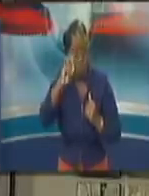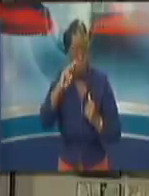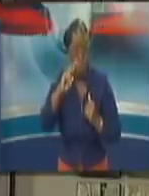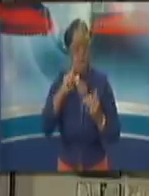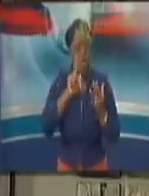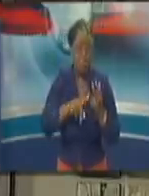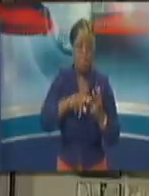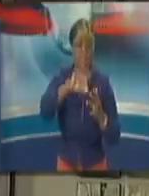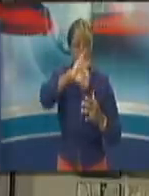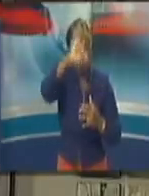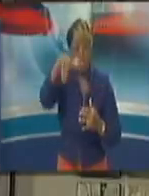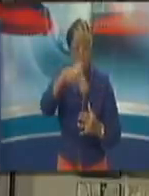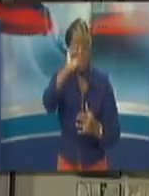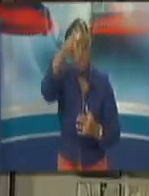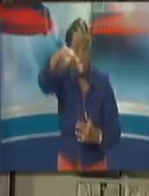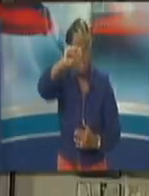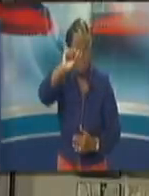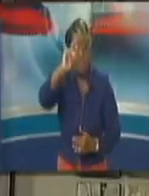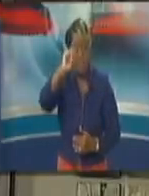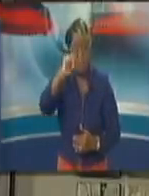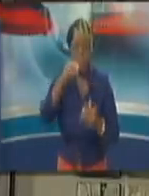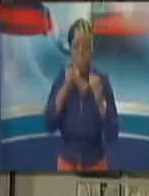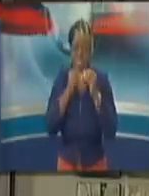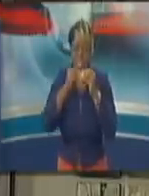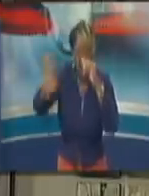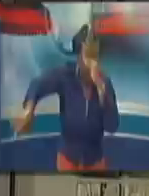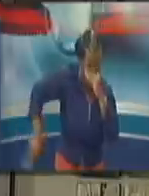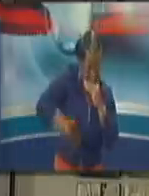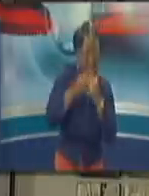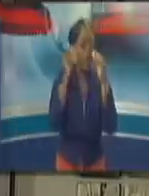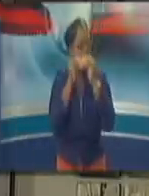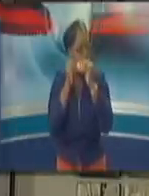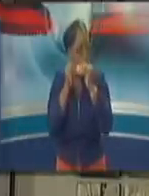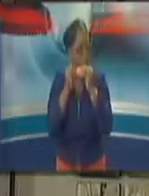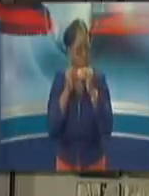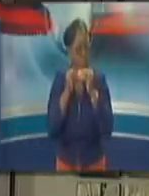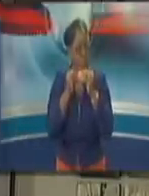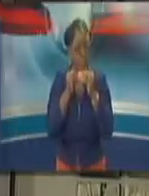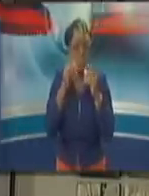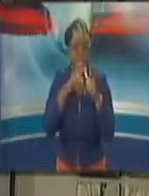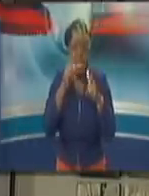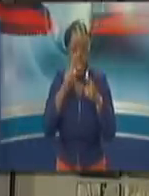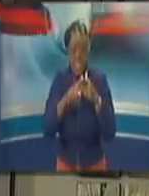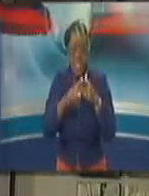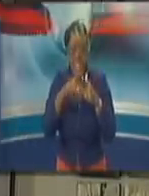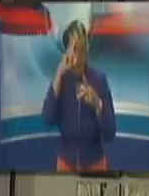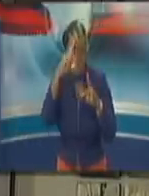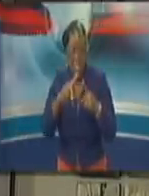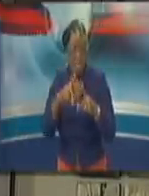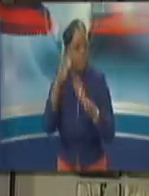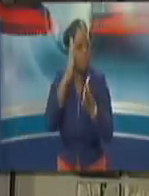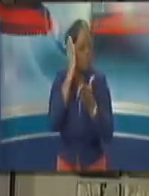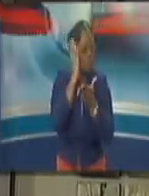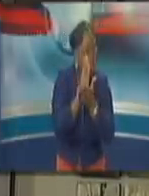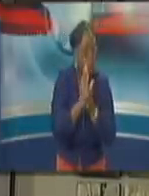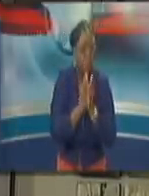that. We also took the decision to suspend the rest of the cruise ship